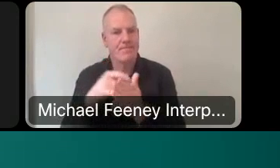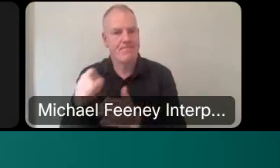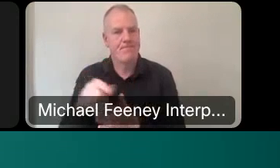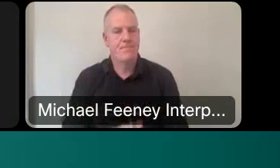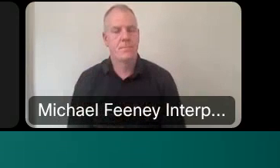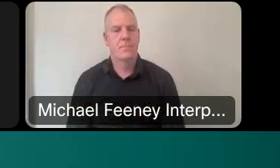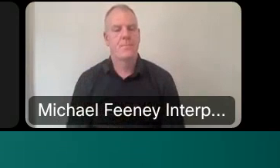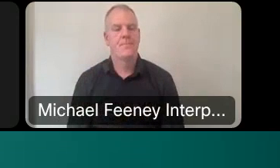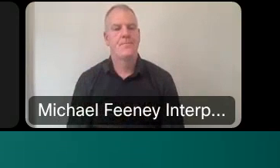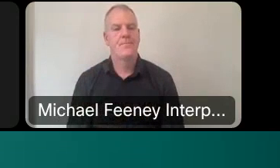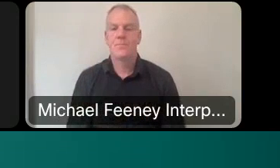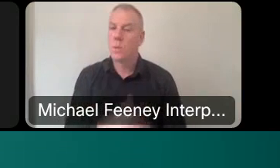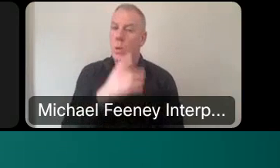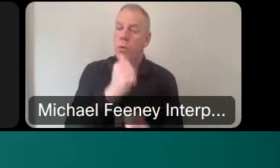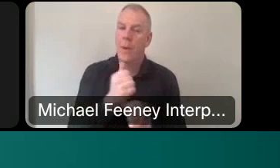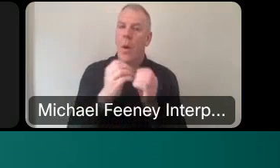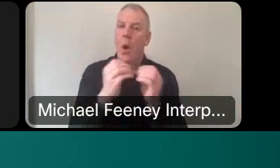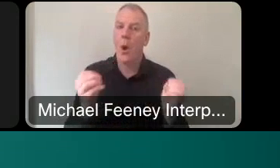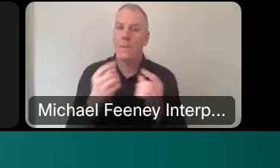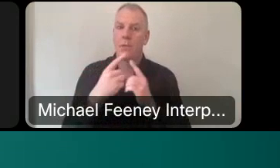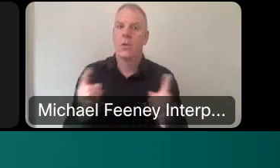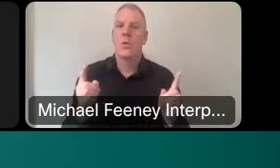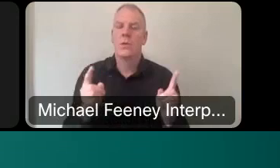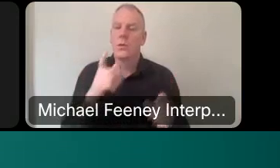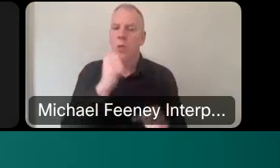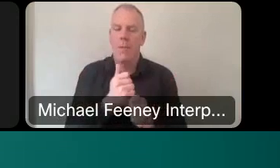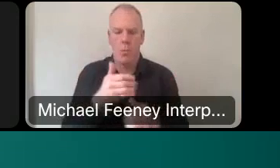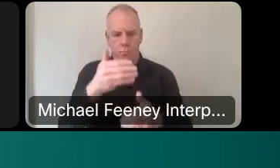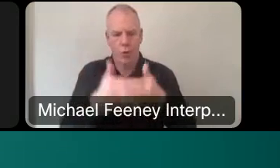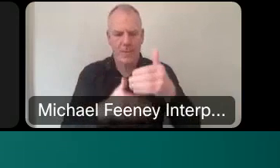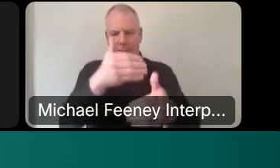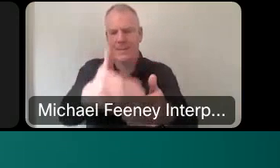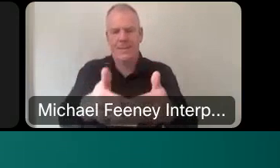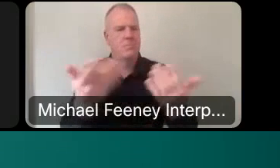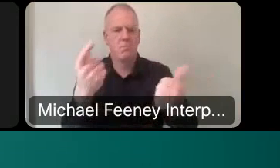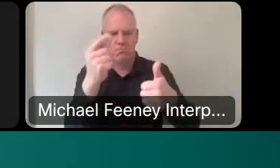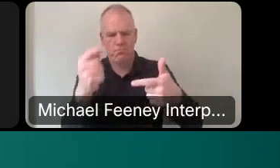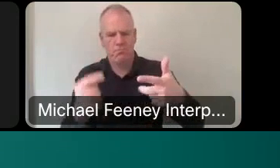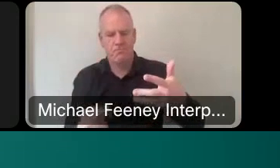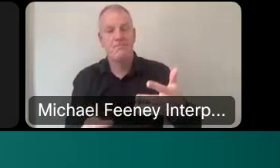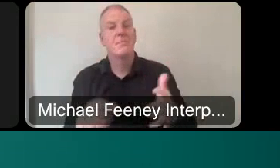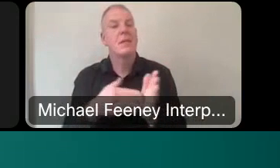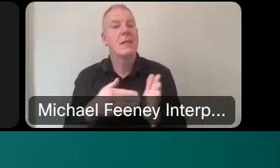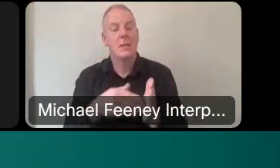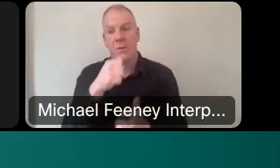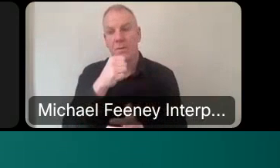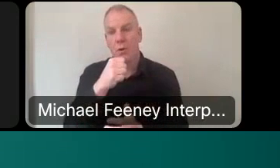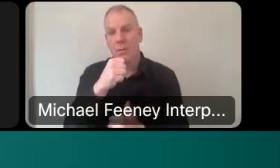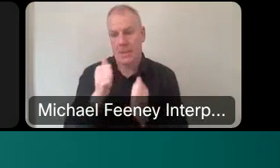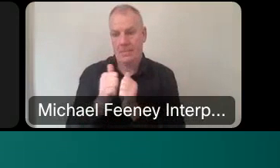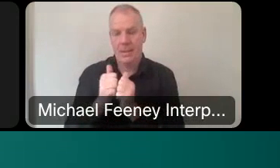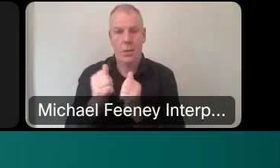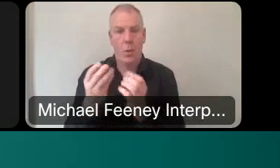So as we talk about open disclosure, we talk about open disclosure being a process. And while we have our first meeting